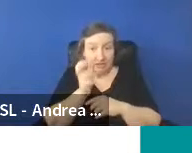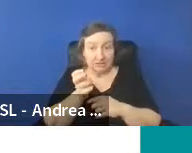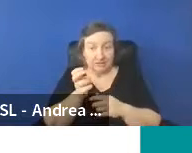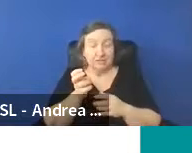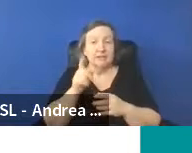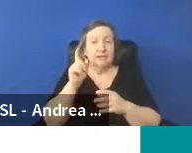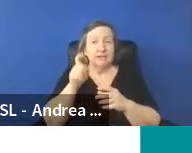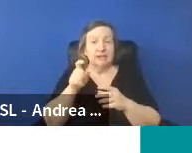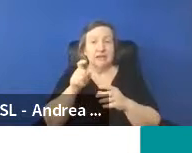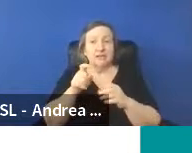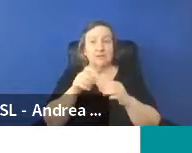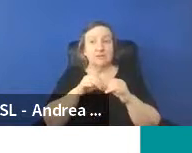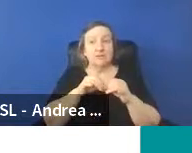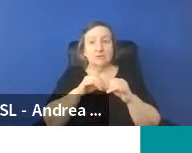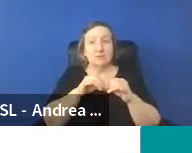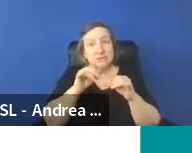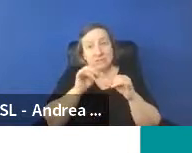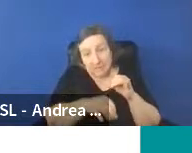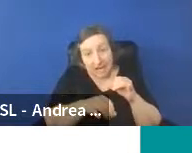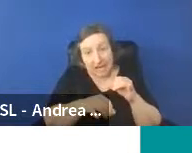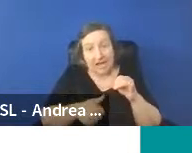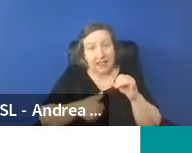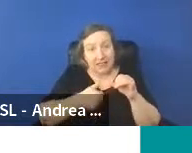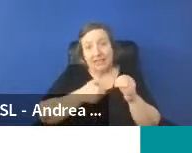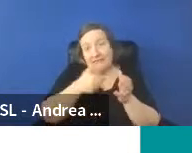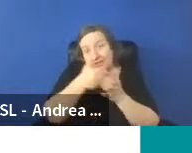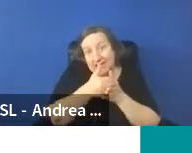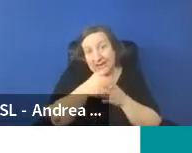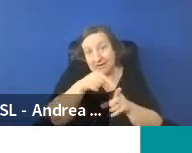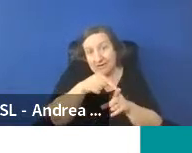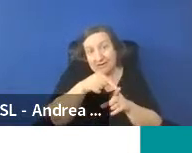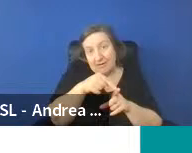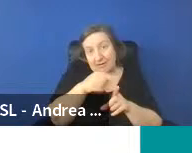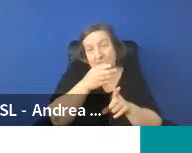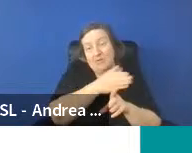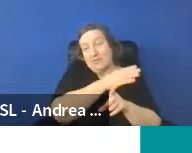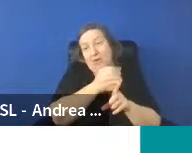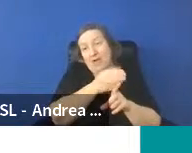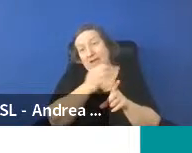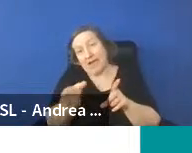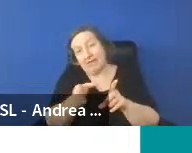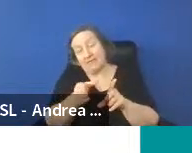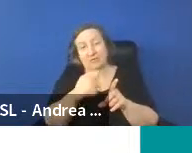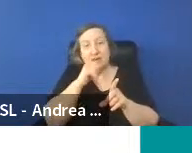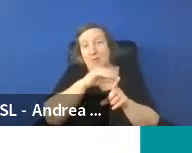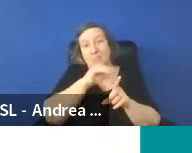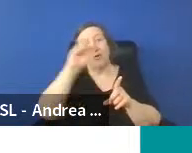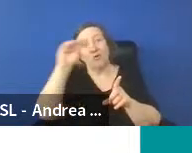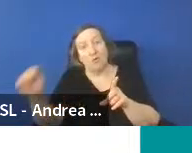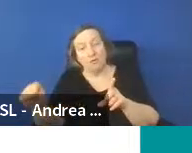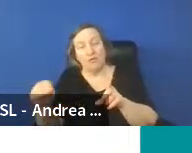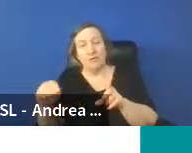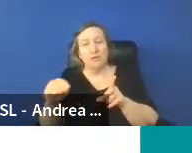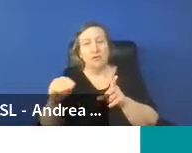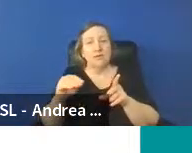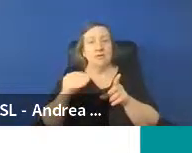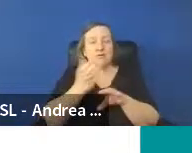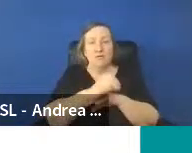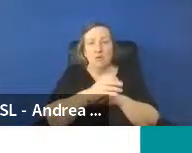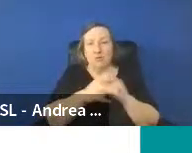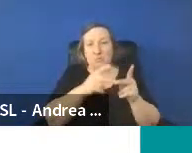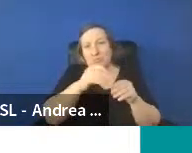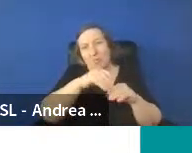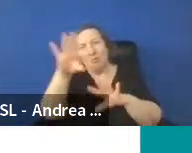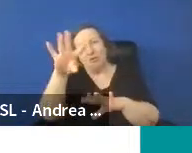in place and live near that transit before and after that investment, and things like gentrification and displacement that